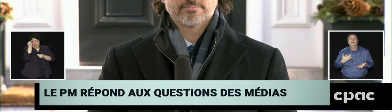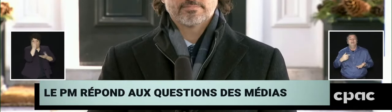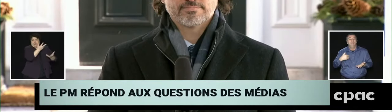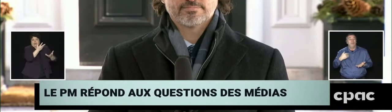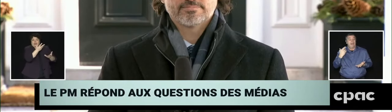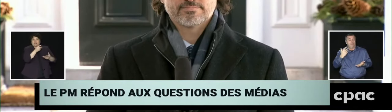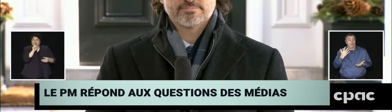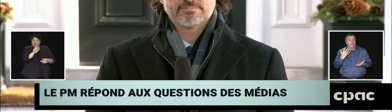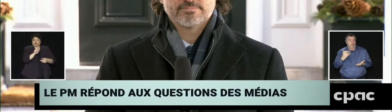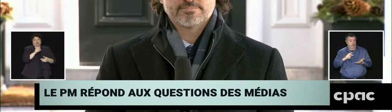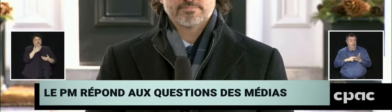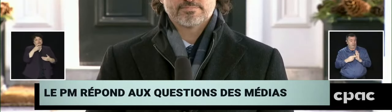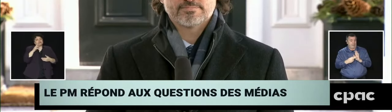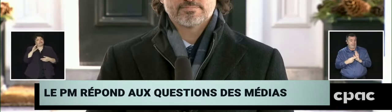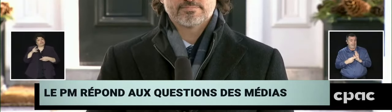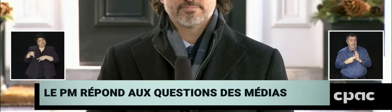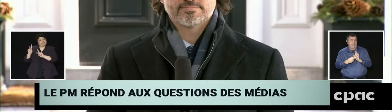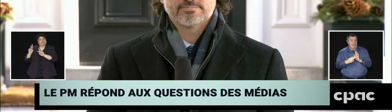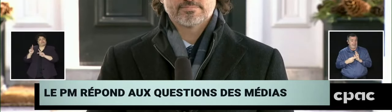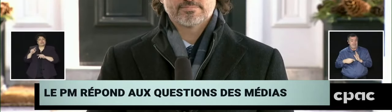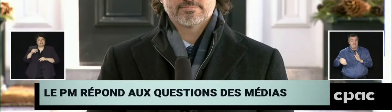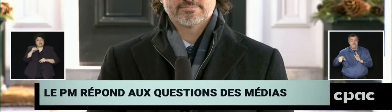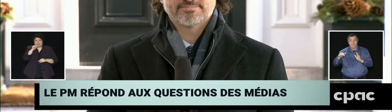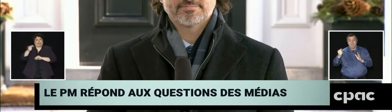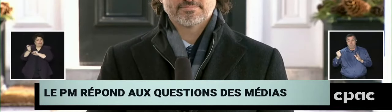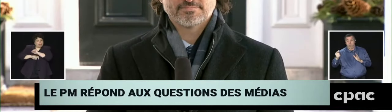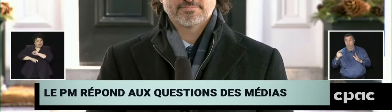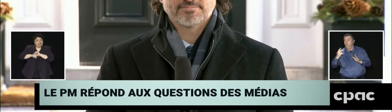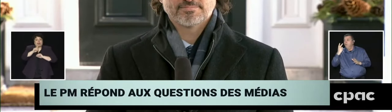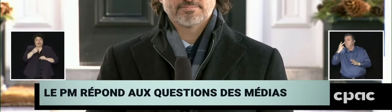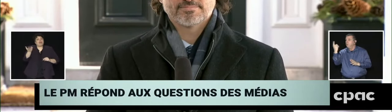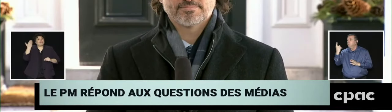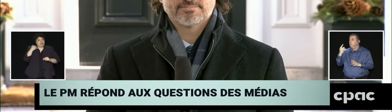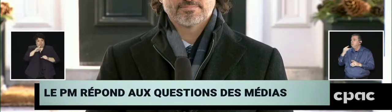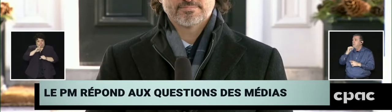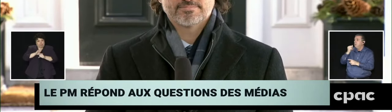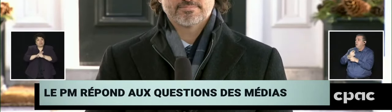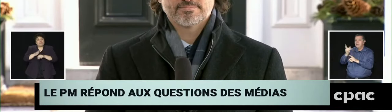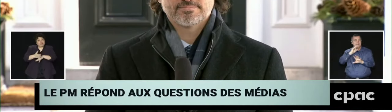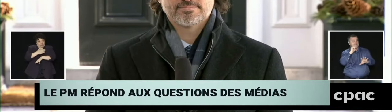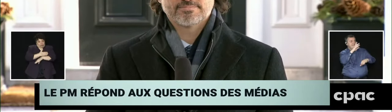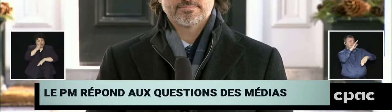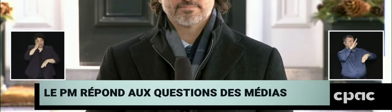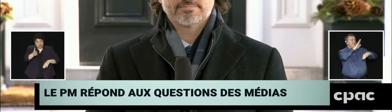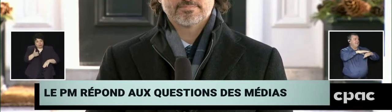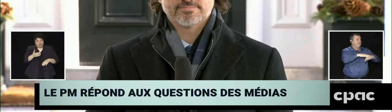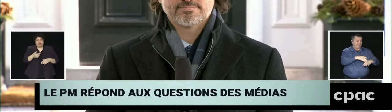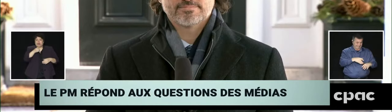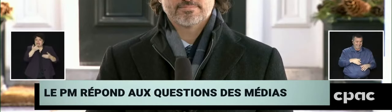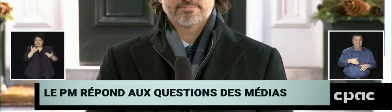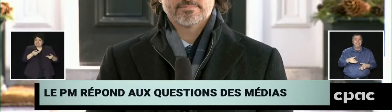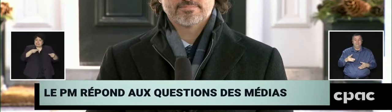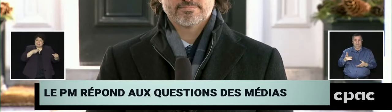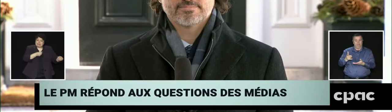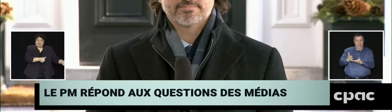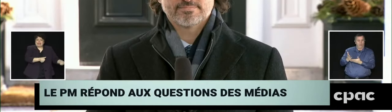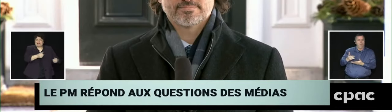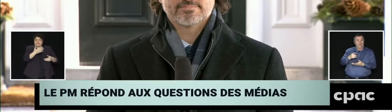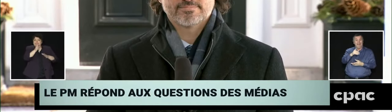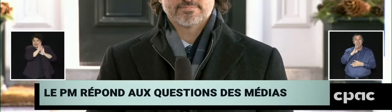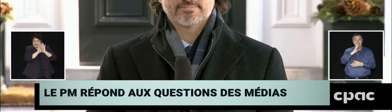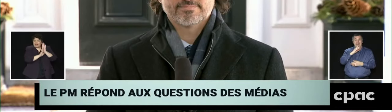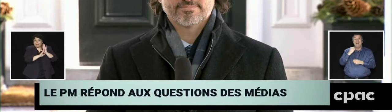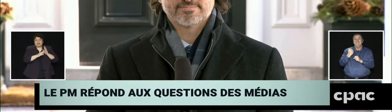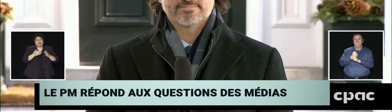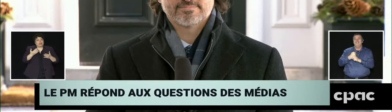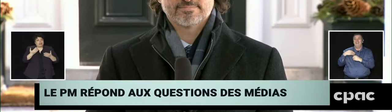taken. Although you promised to do something, nothing was done. Now that you've spent hundreds of billions of dollars and more than 20,000